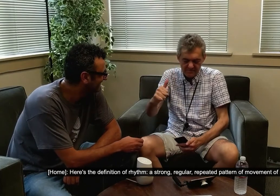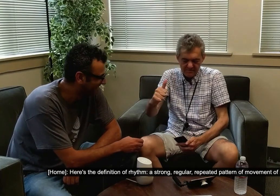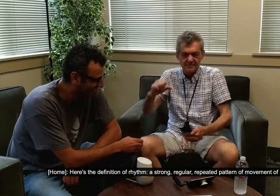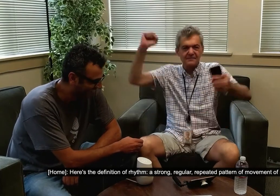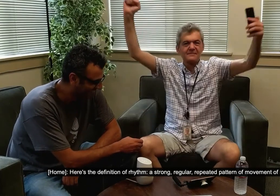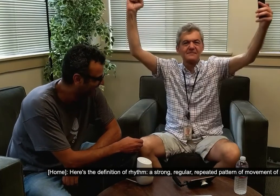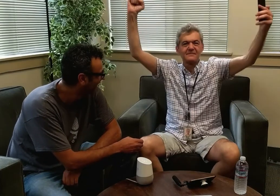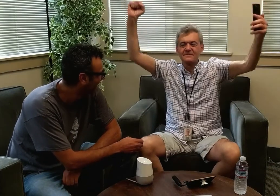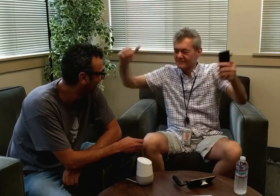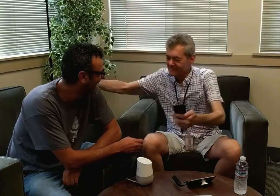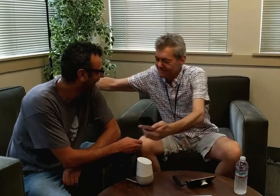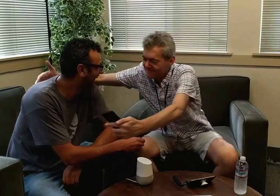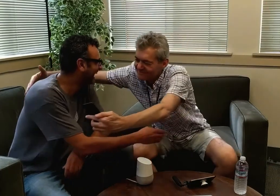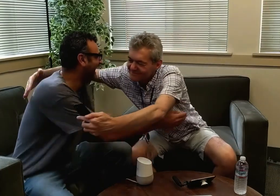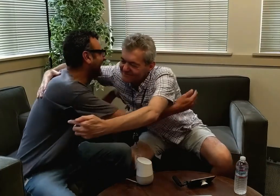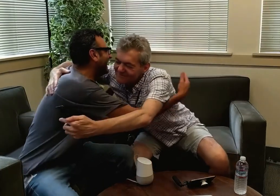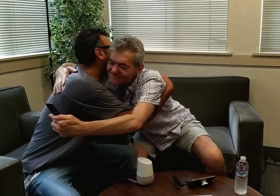pattern of movement or sound.